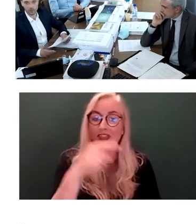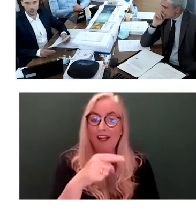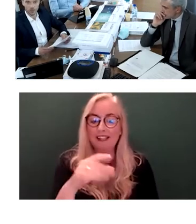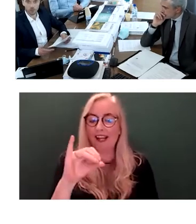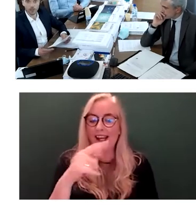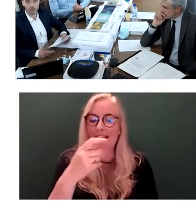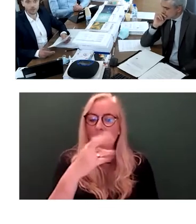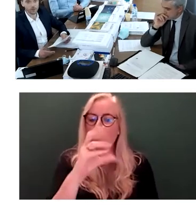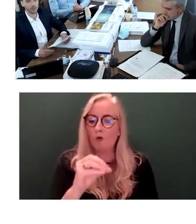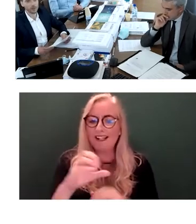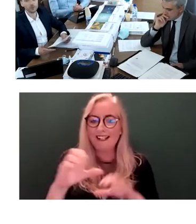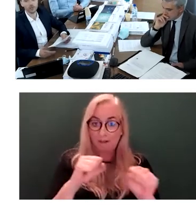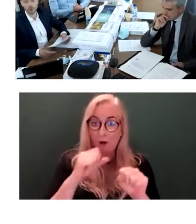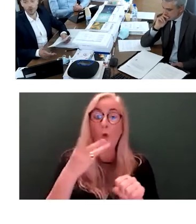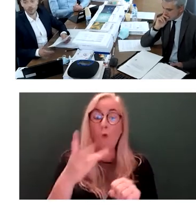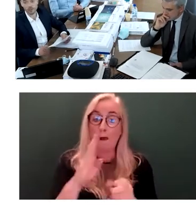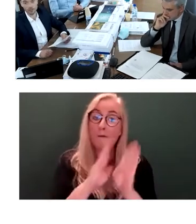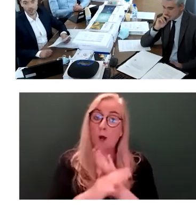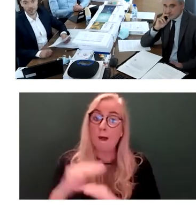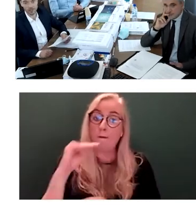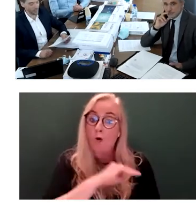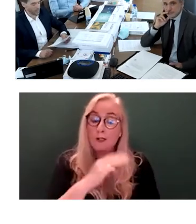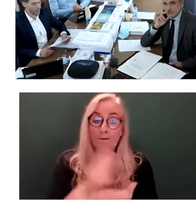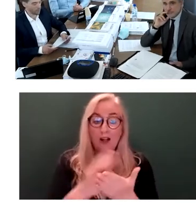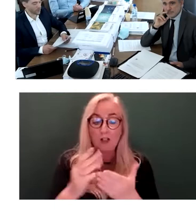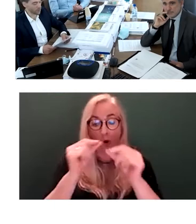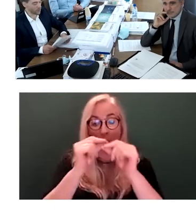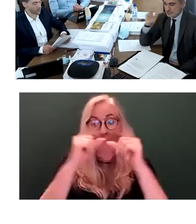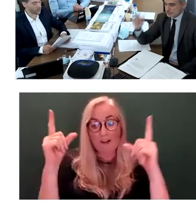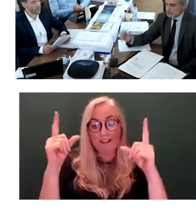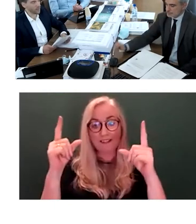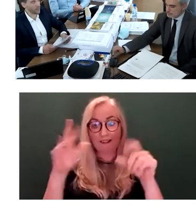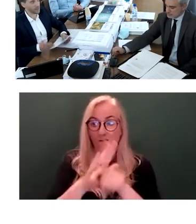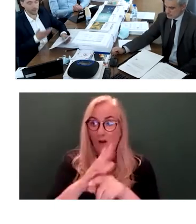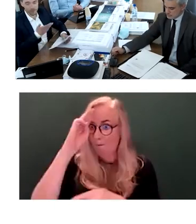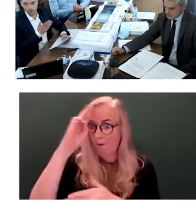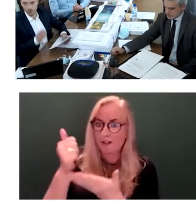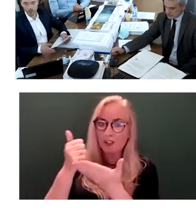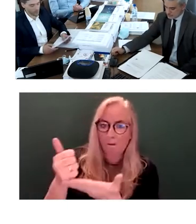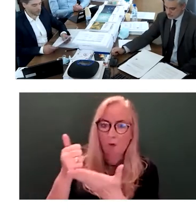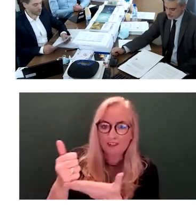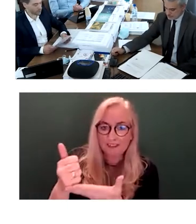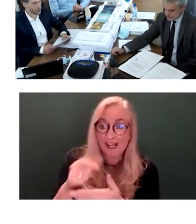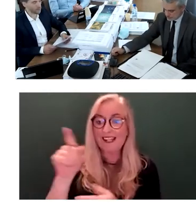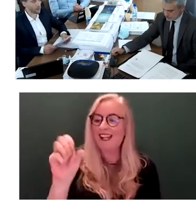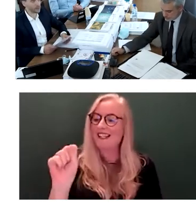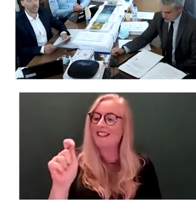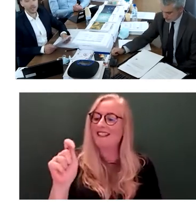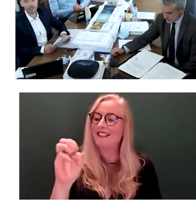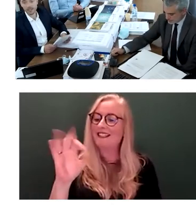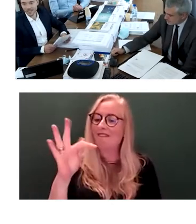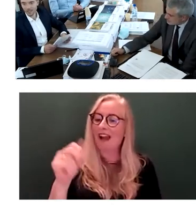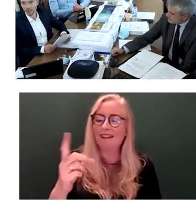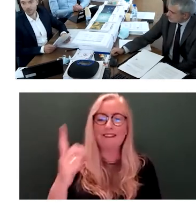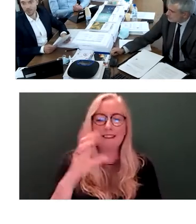employer service could play a key role in improving the awareness of existing employer supports. As Stefano already mentioned, what we found